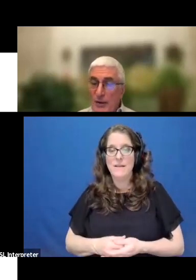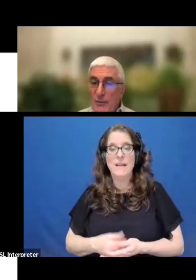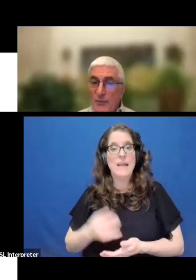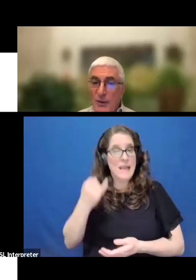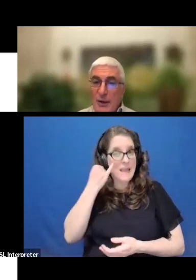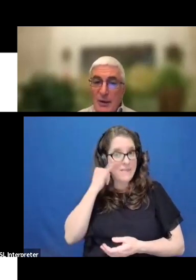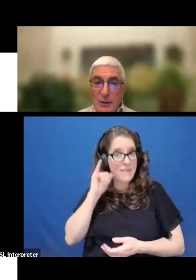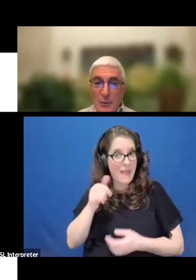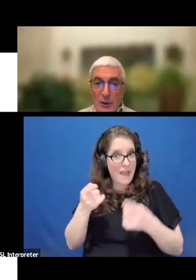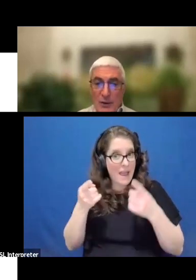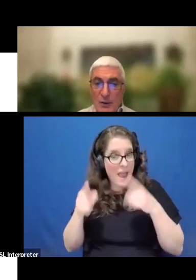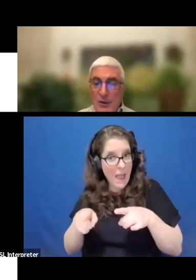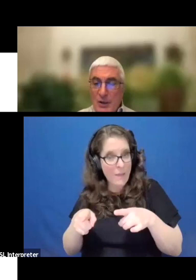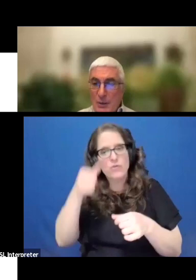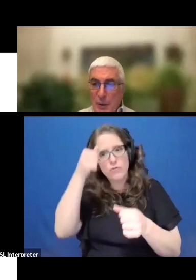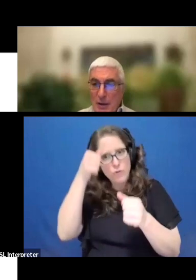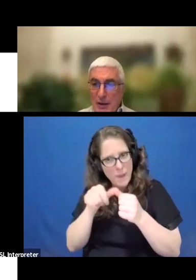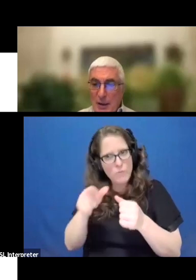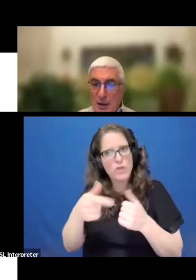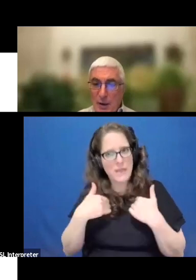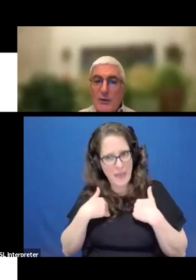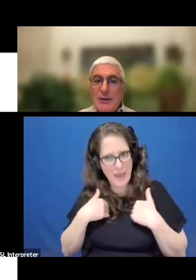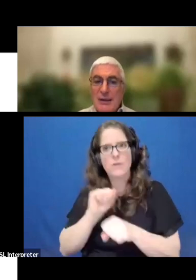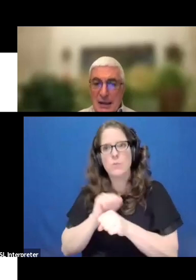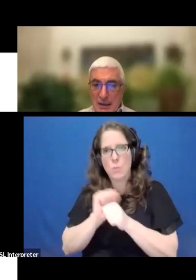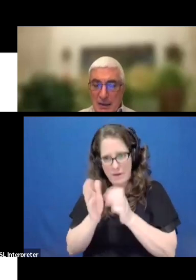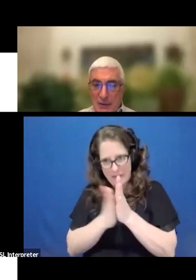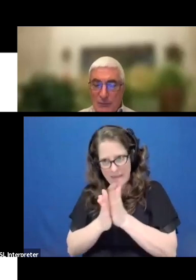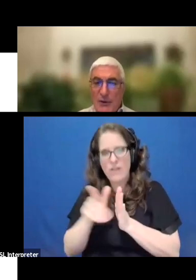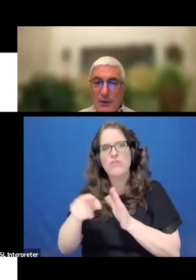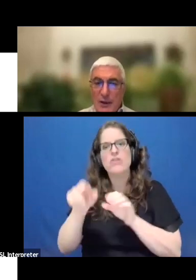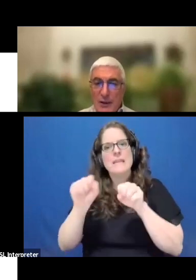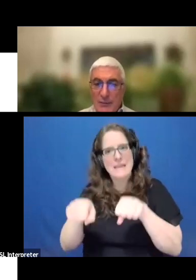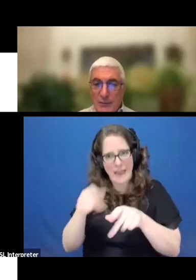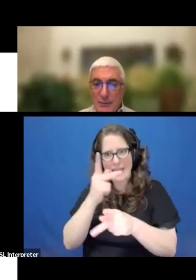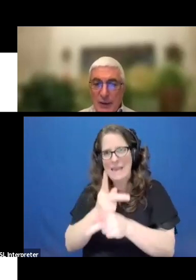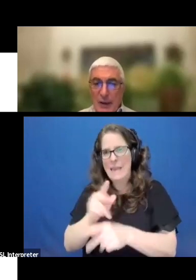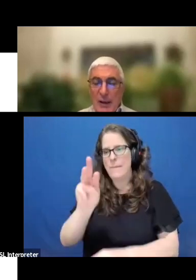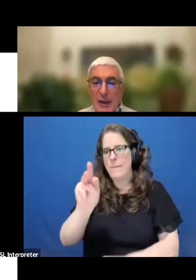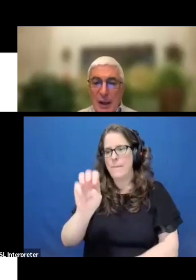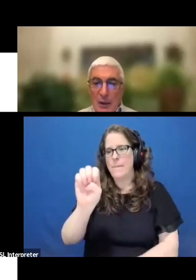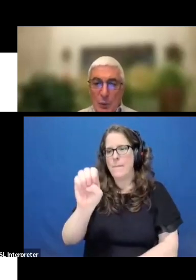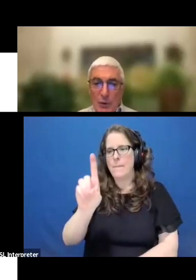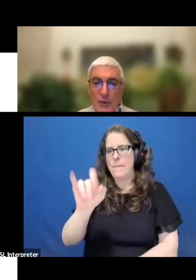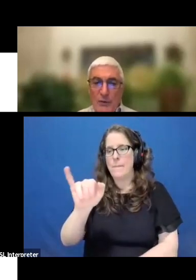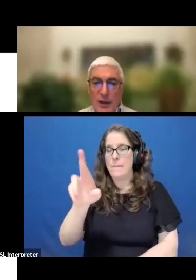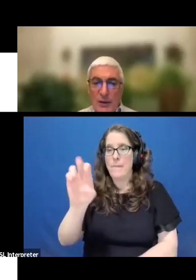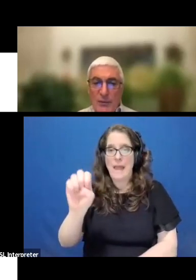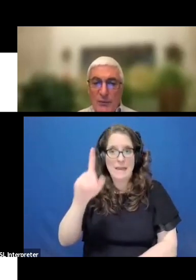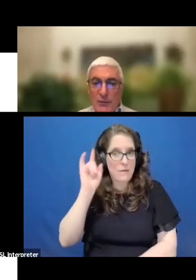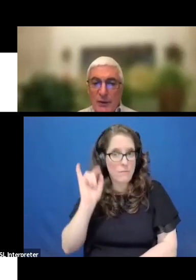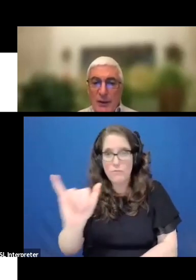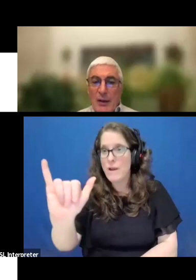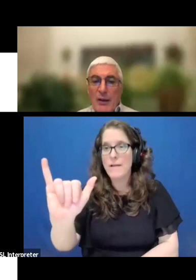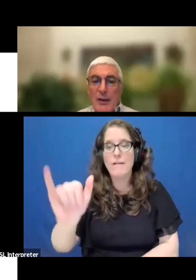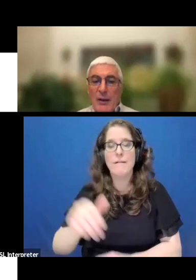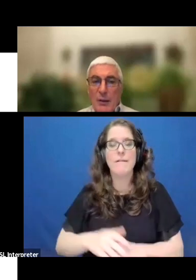work incentives that will let her keep Medicare indefinitely, and work